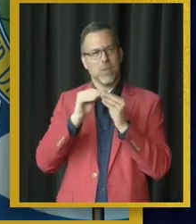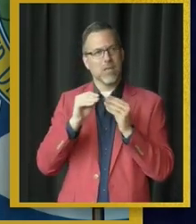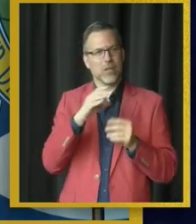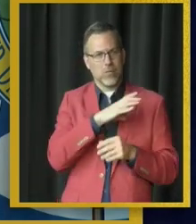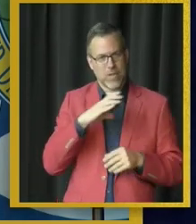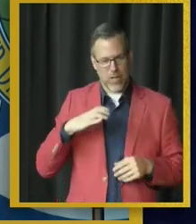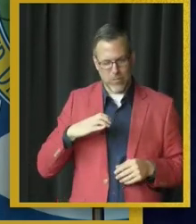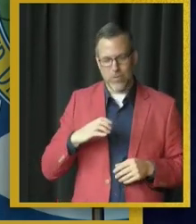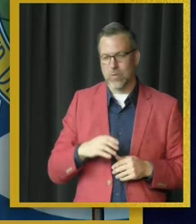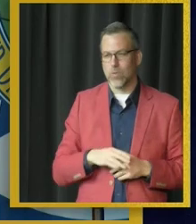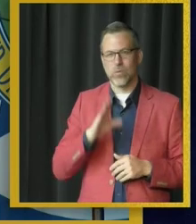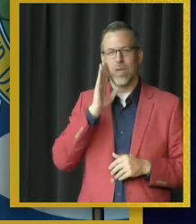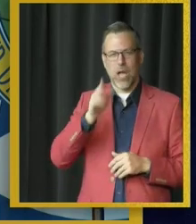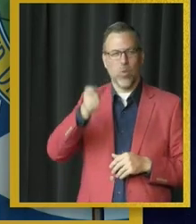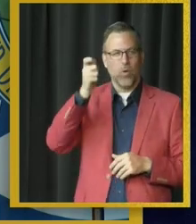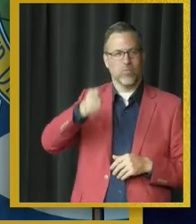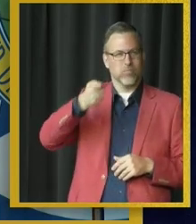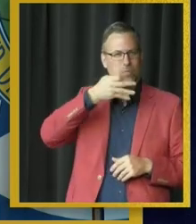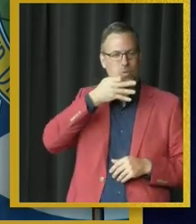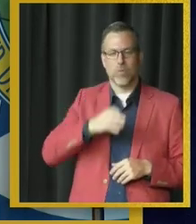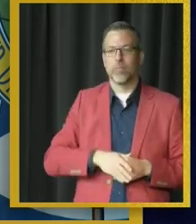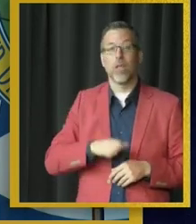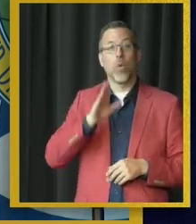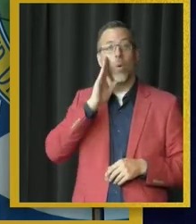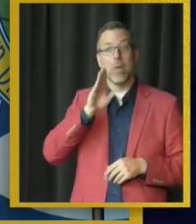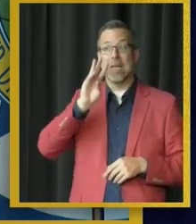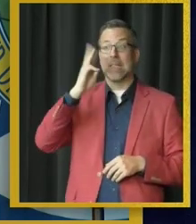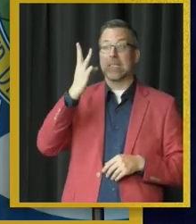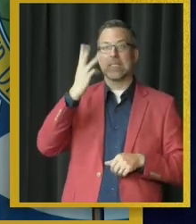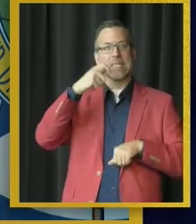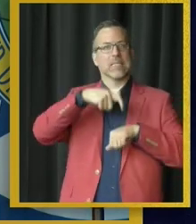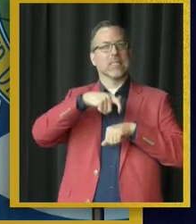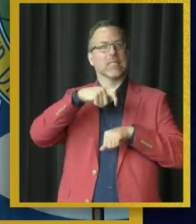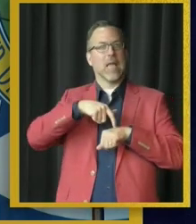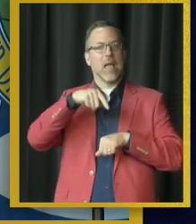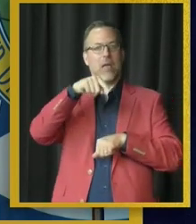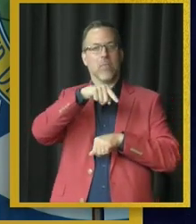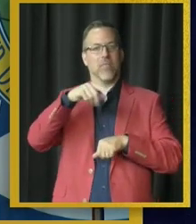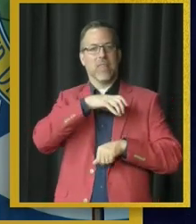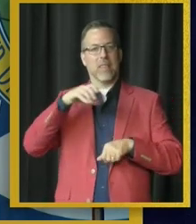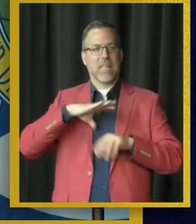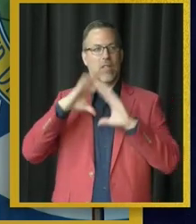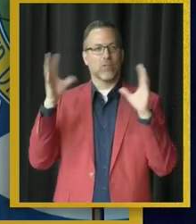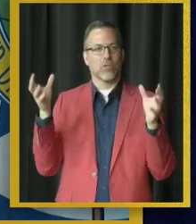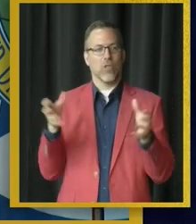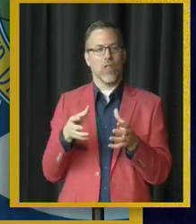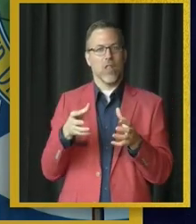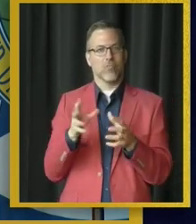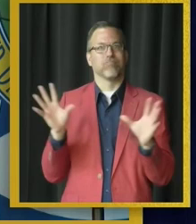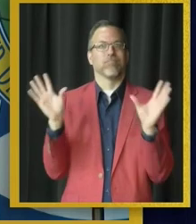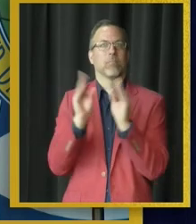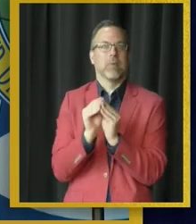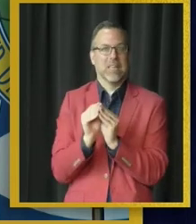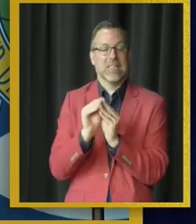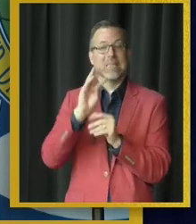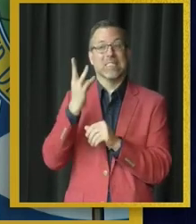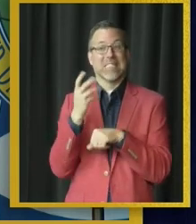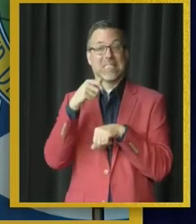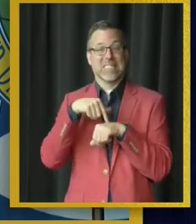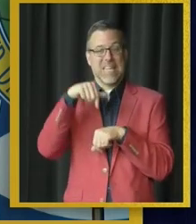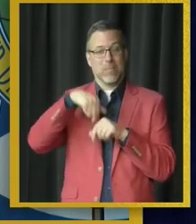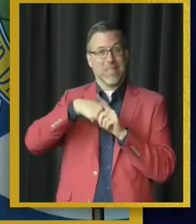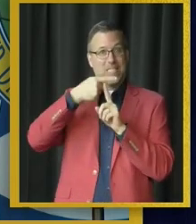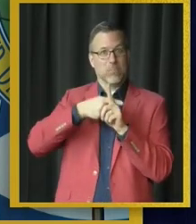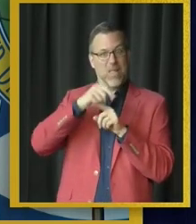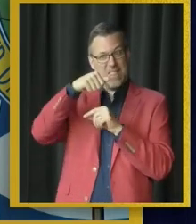bang in just a minute, will be the sixth time that this body, this council body, has met this month